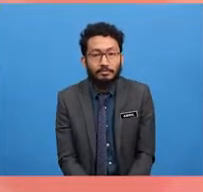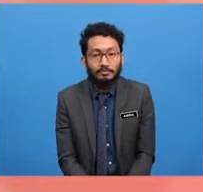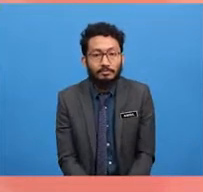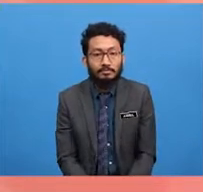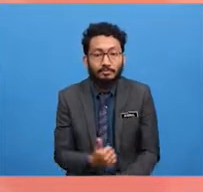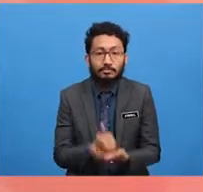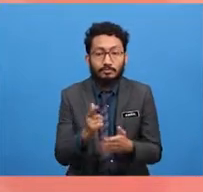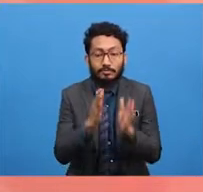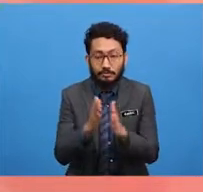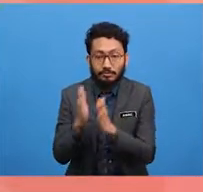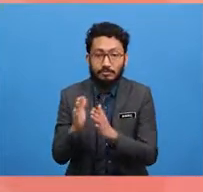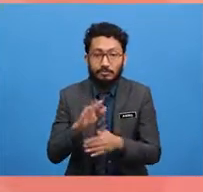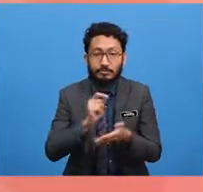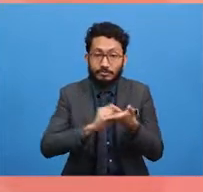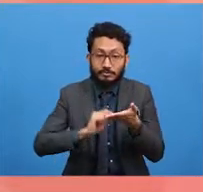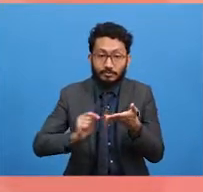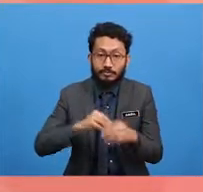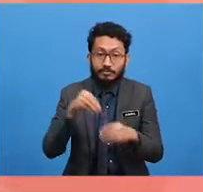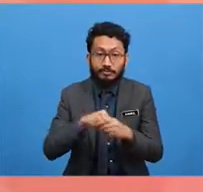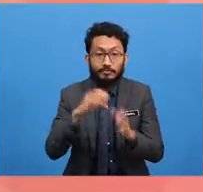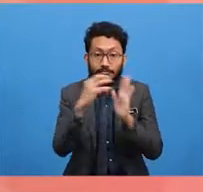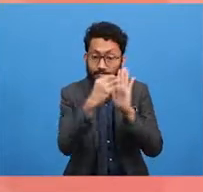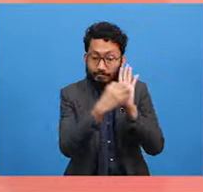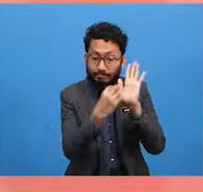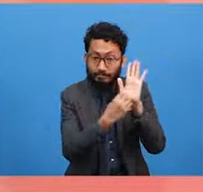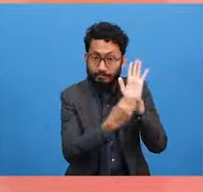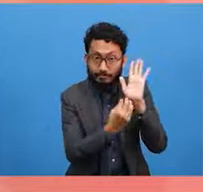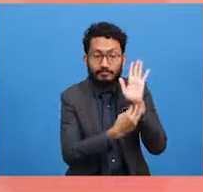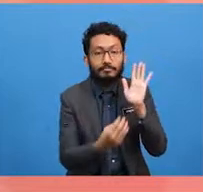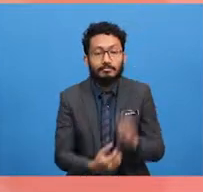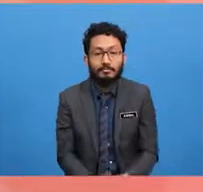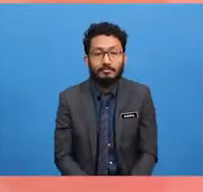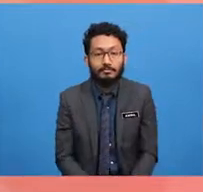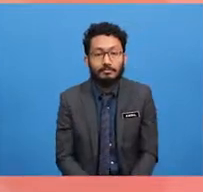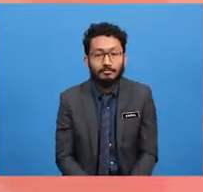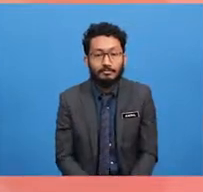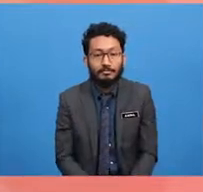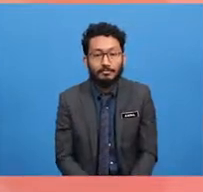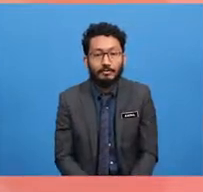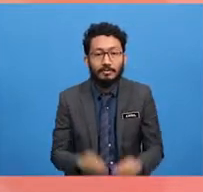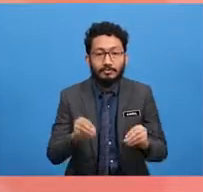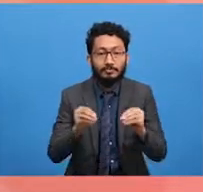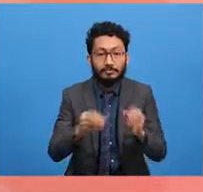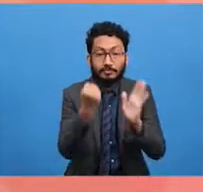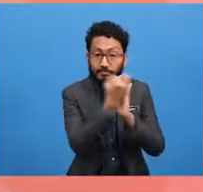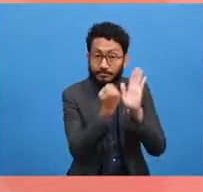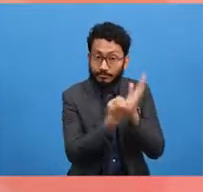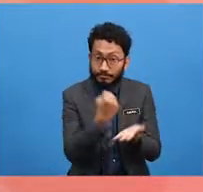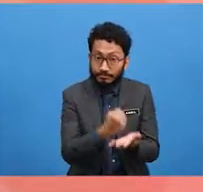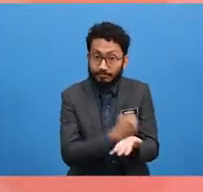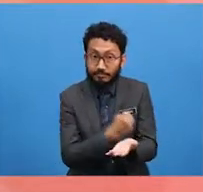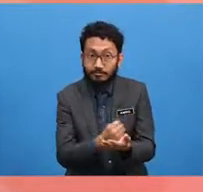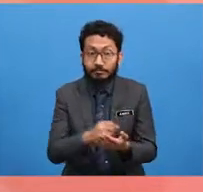organize your writing into paragraphs. This is where should you put the subject. Subject is a brief phrase